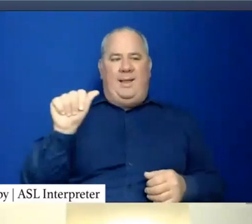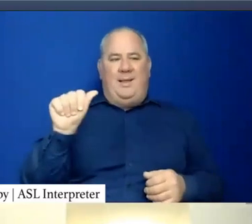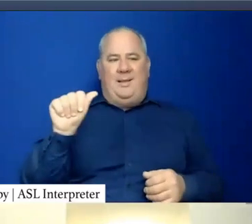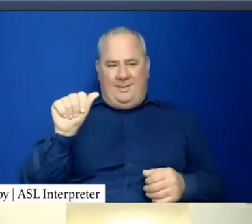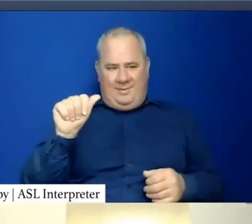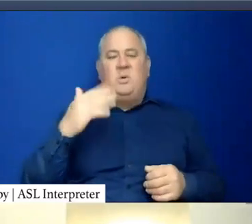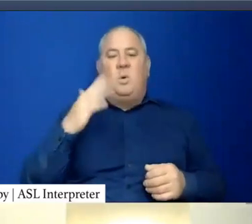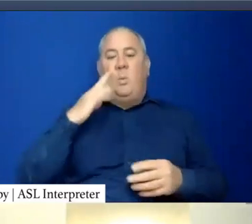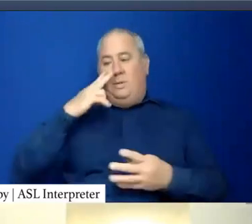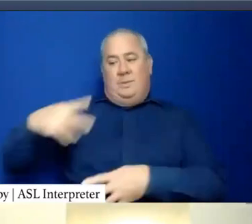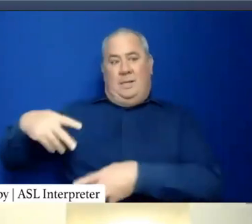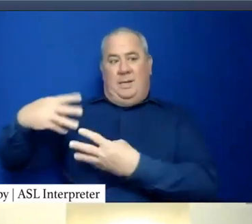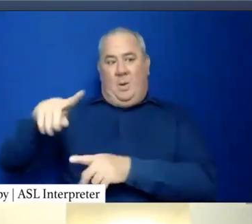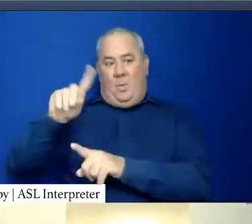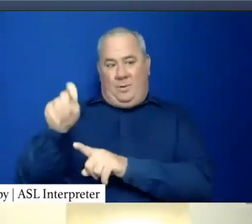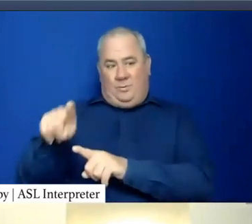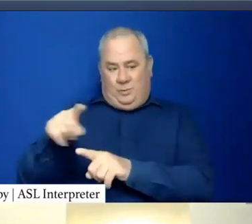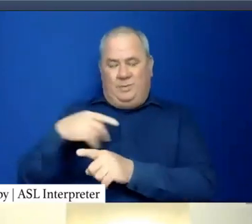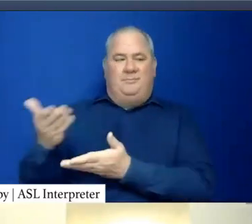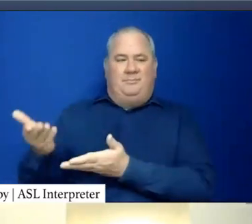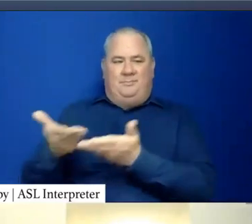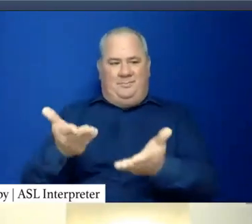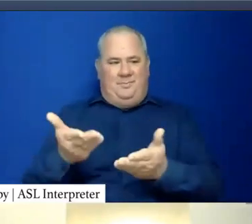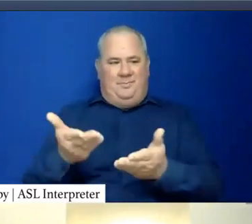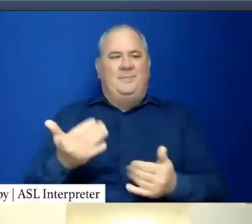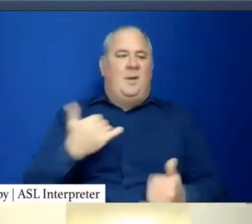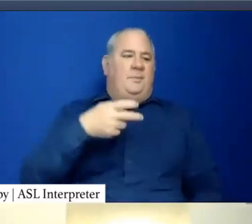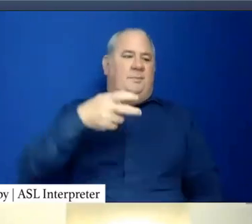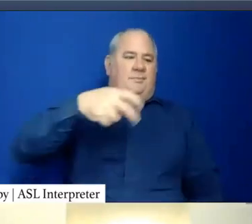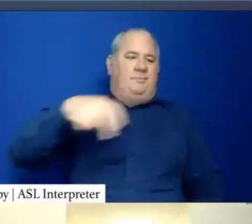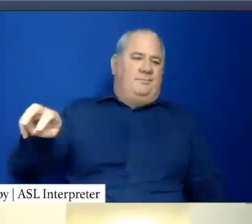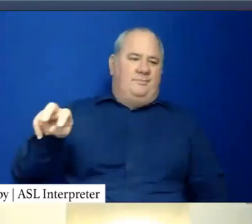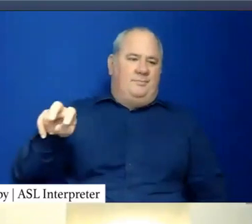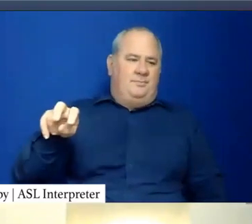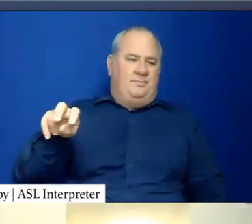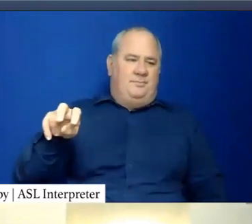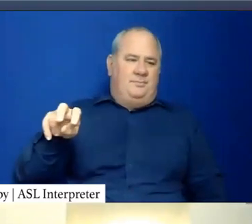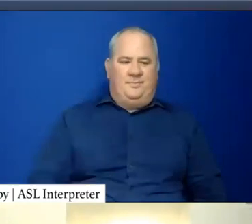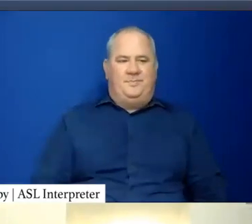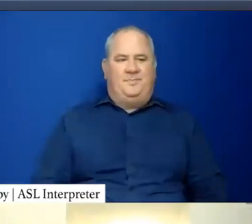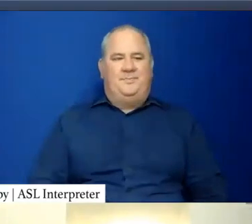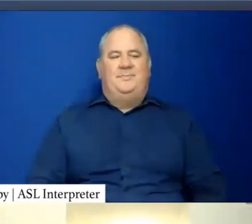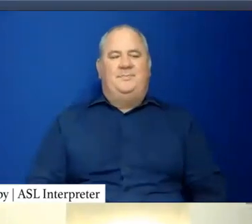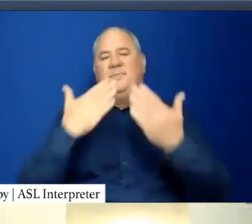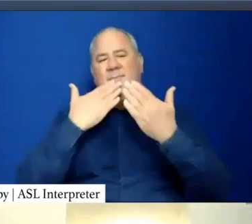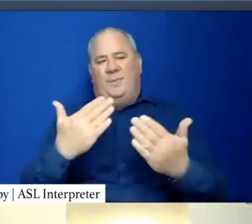we've received it, and we're going to transition to conversation with you now. Thank you so